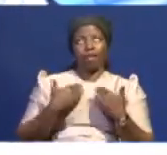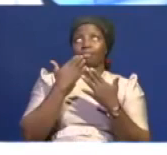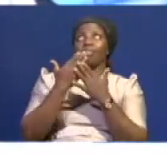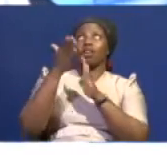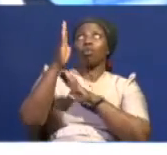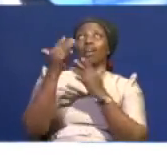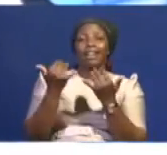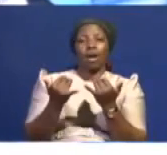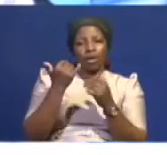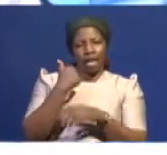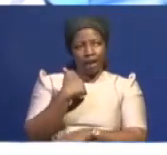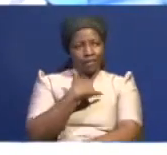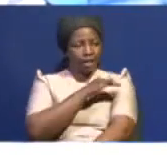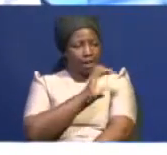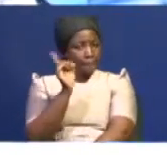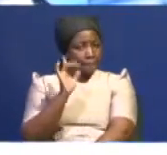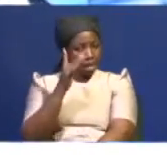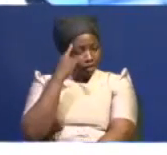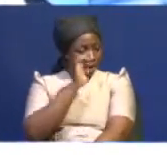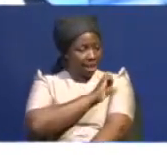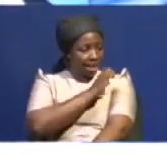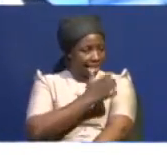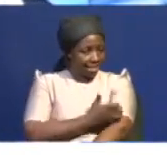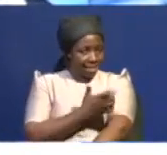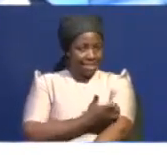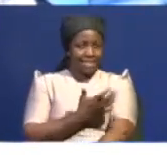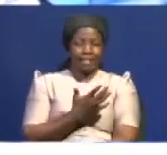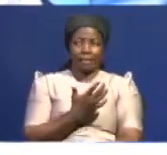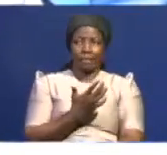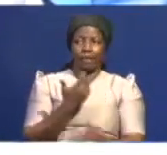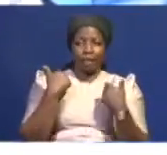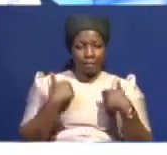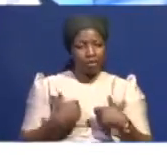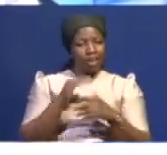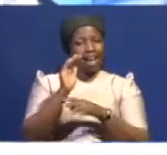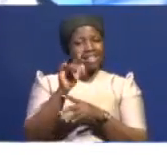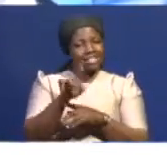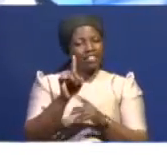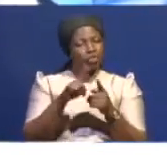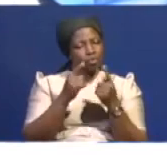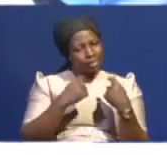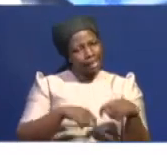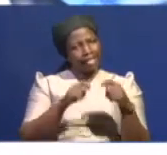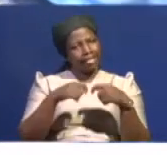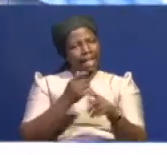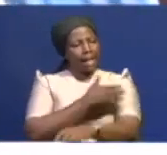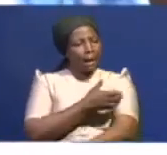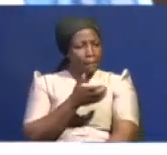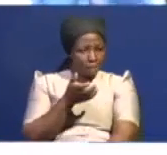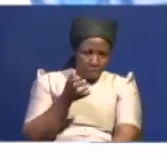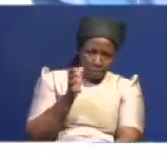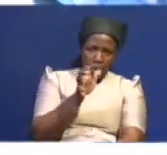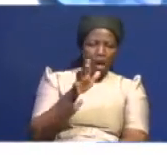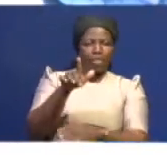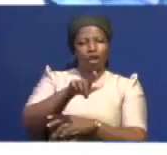have the Minister for Energy. My encouragement to him is to try and empower us as